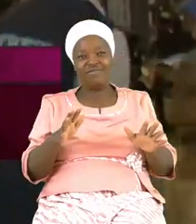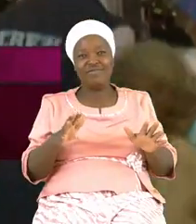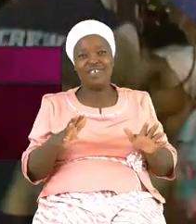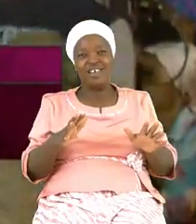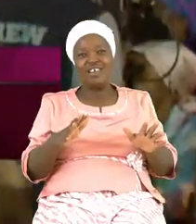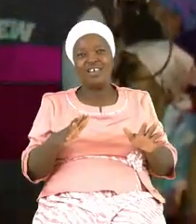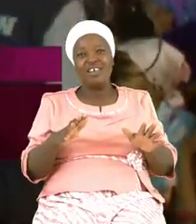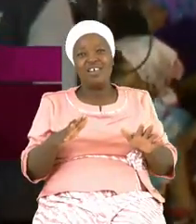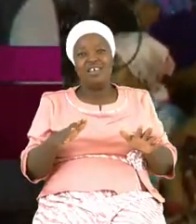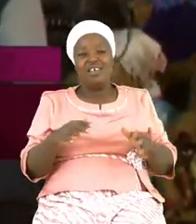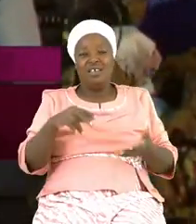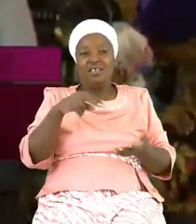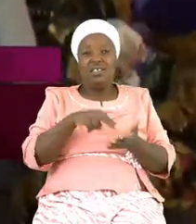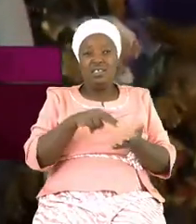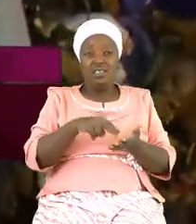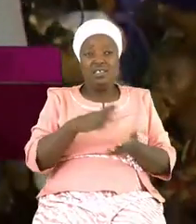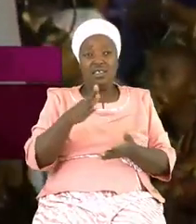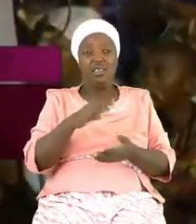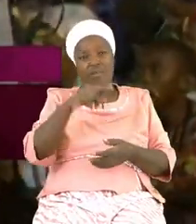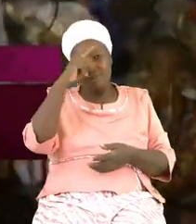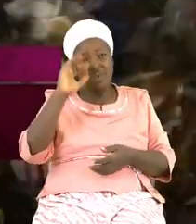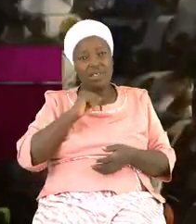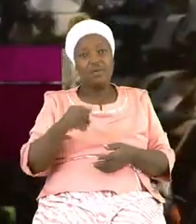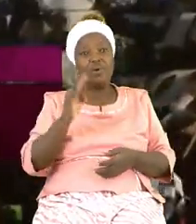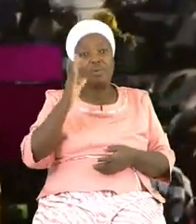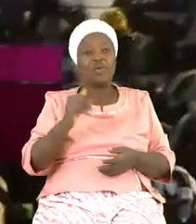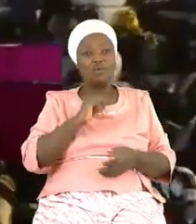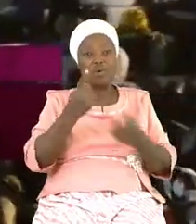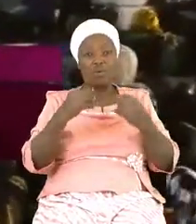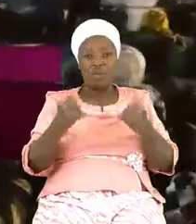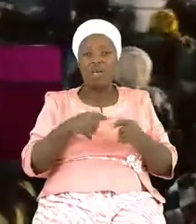pastor, Pastor Andrew Osage, will come now and lead us